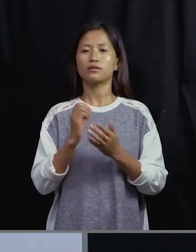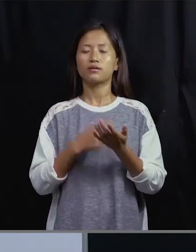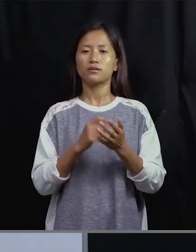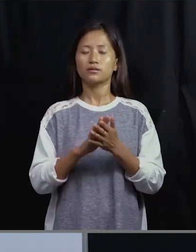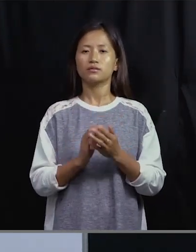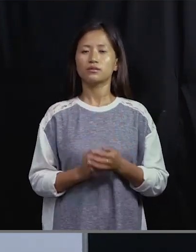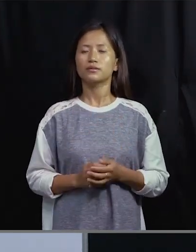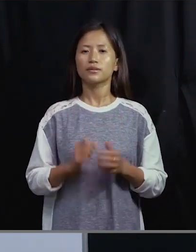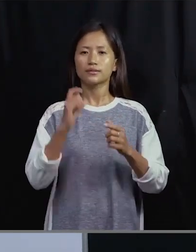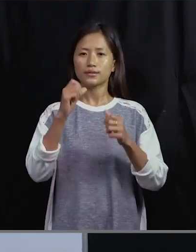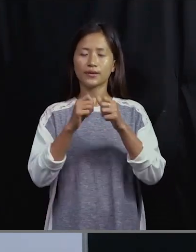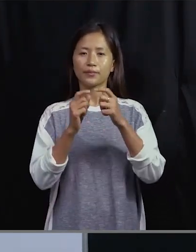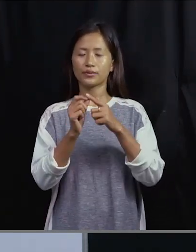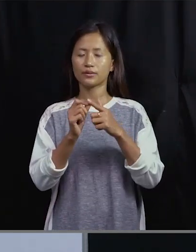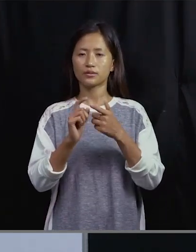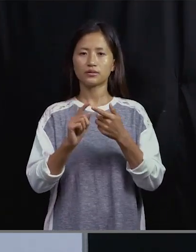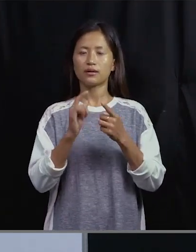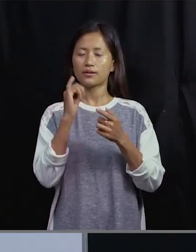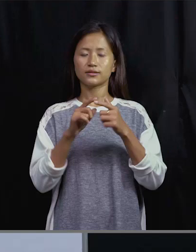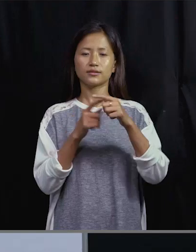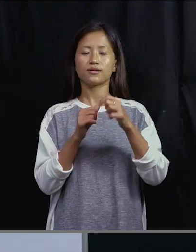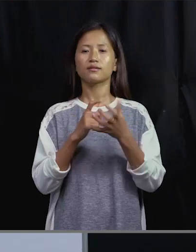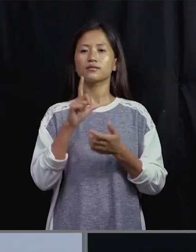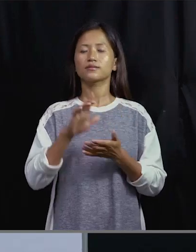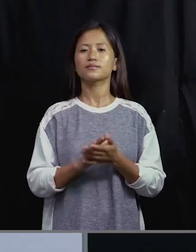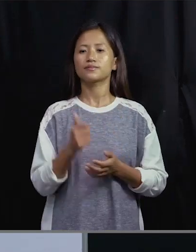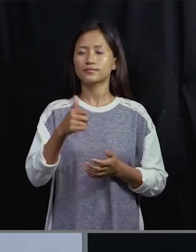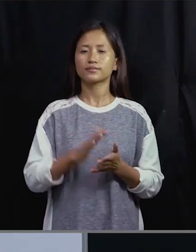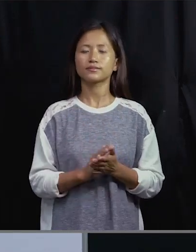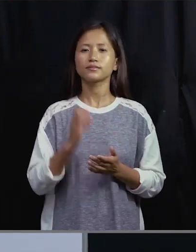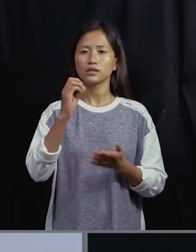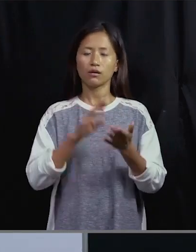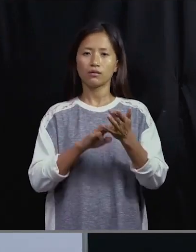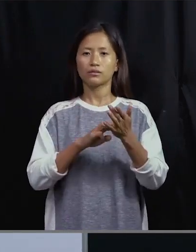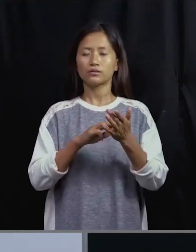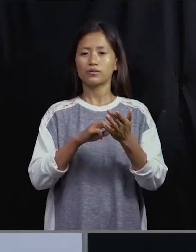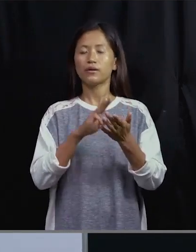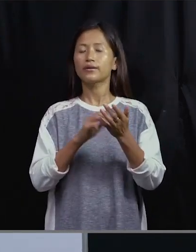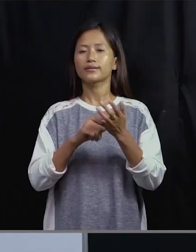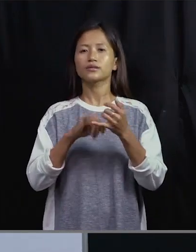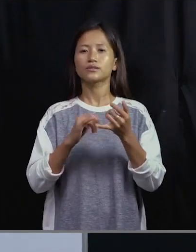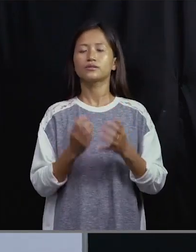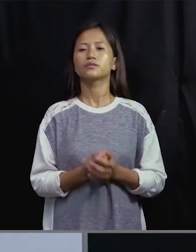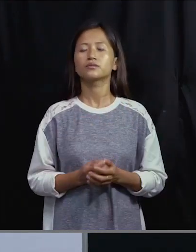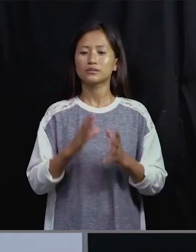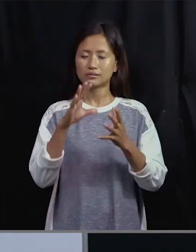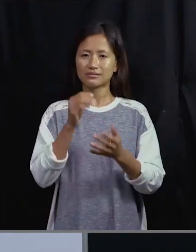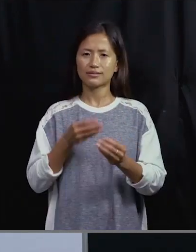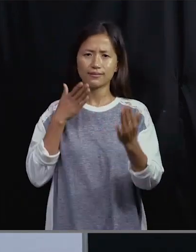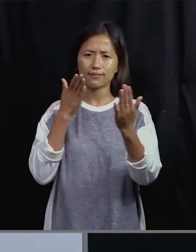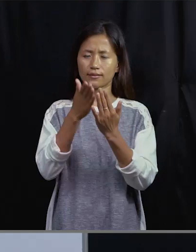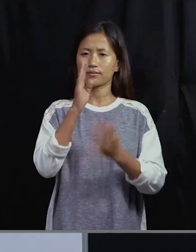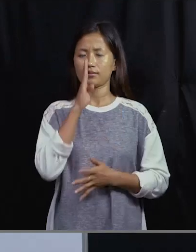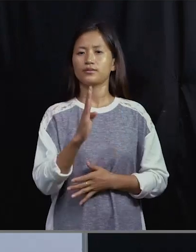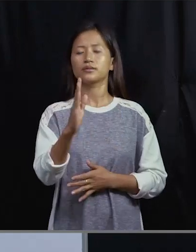the consumer goods. Now, consumer goods are those goods which we can directly use, okay, which we can consume directly or which we